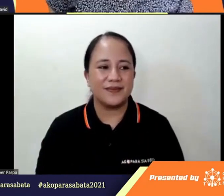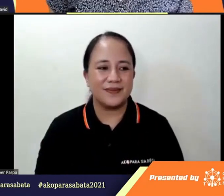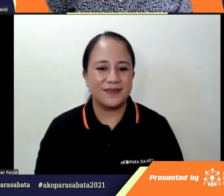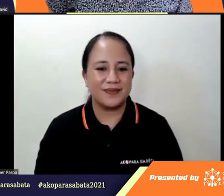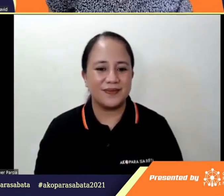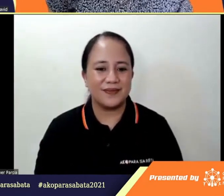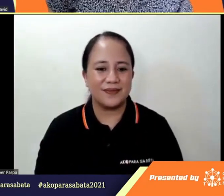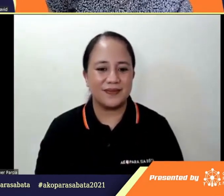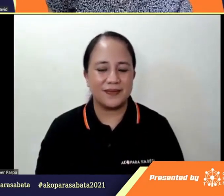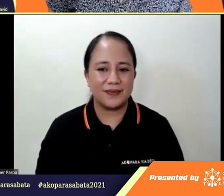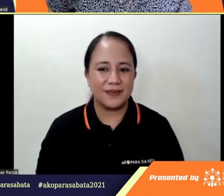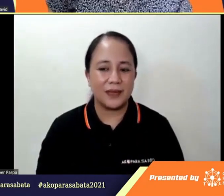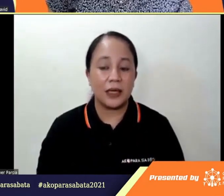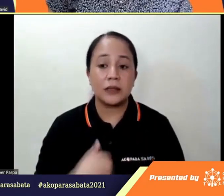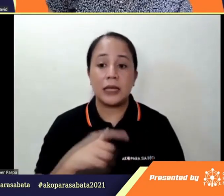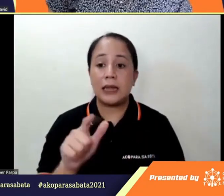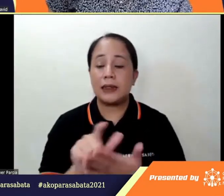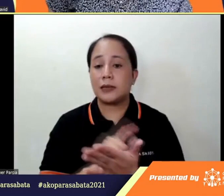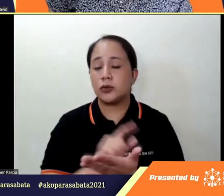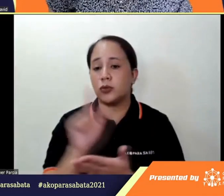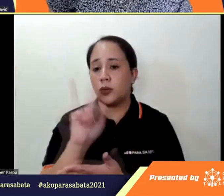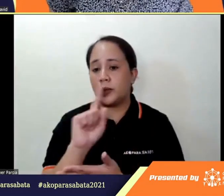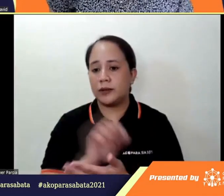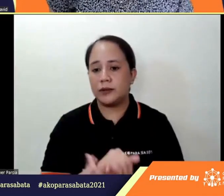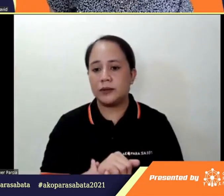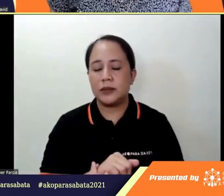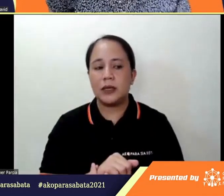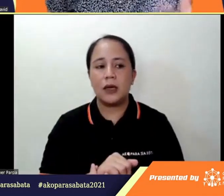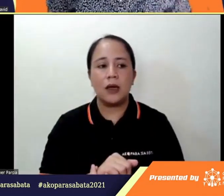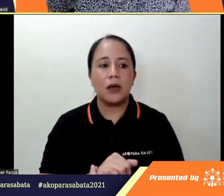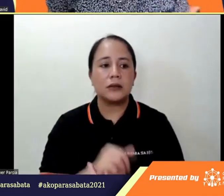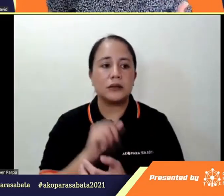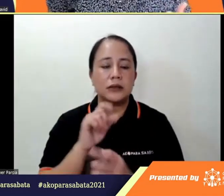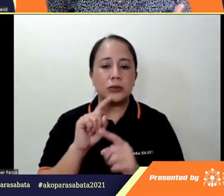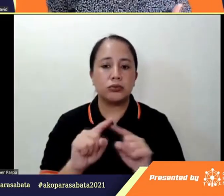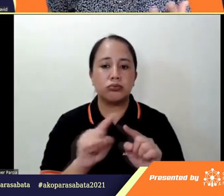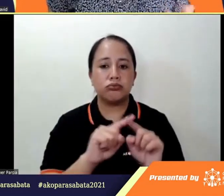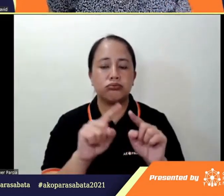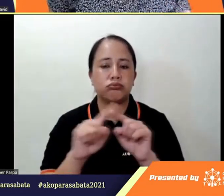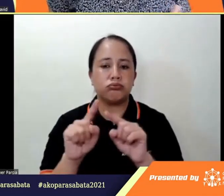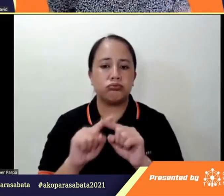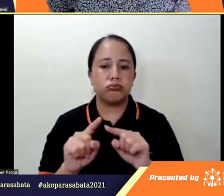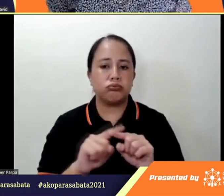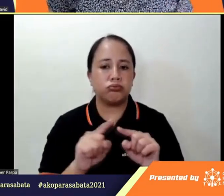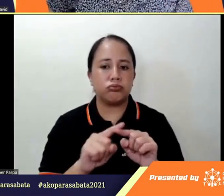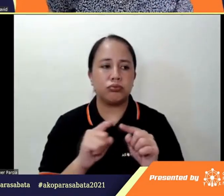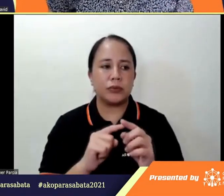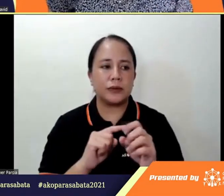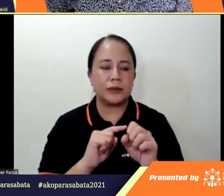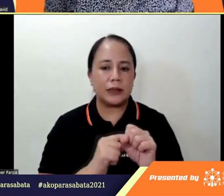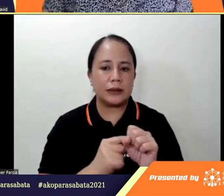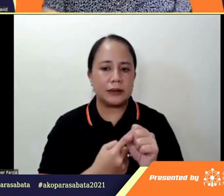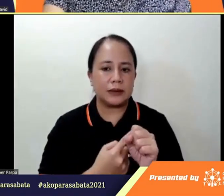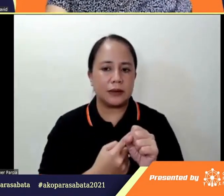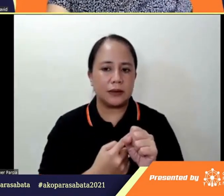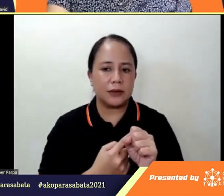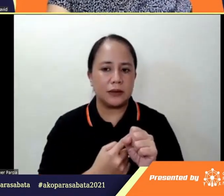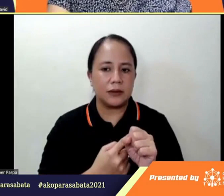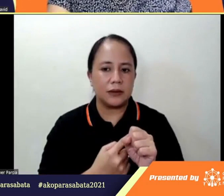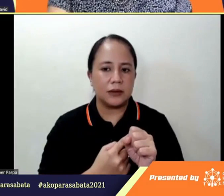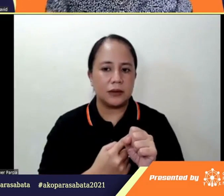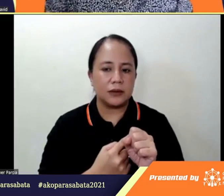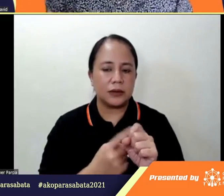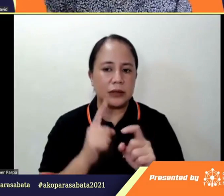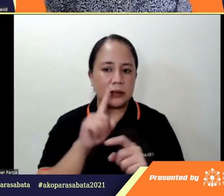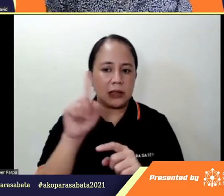Yeah. So siguro ang lesson dito is not, kasi iba-iba po talaga yung triggers, Marvin, and dun sa